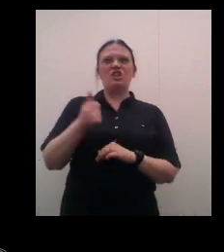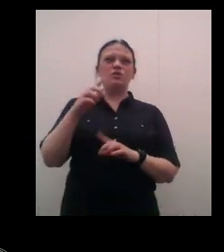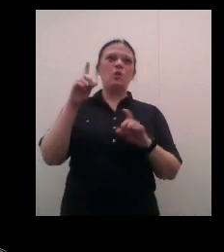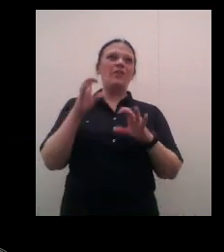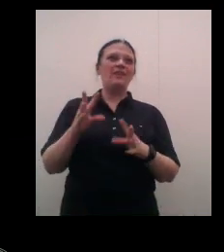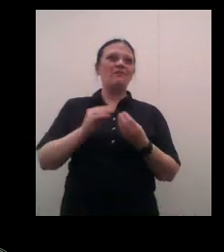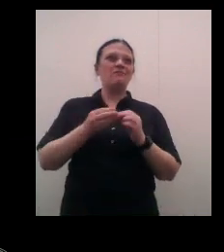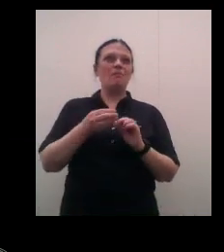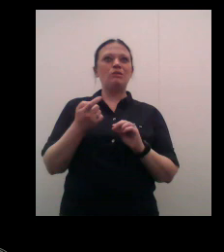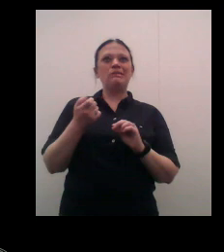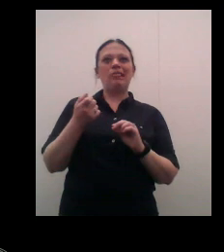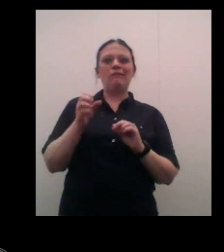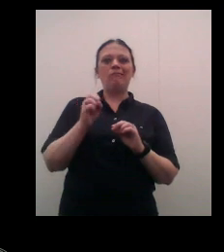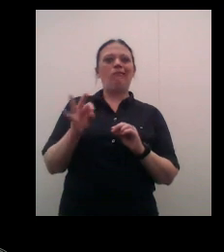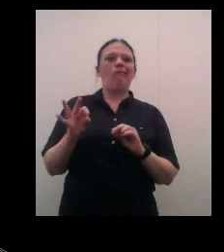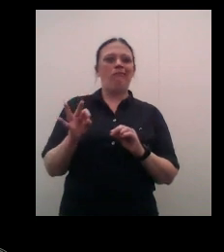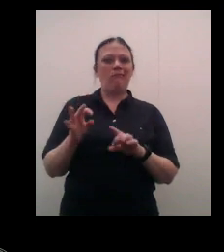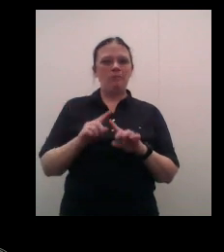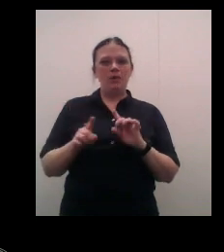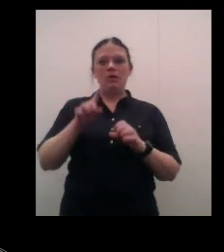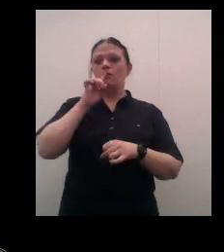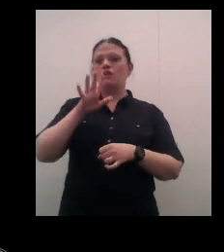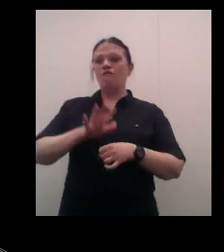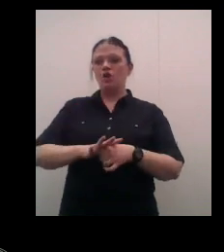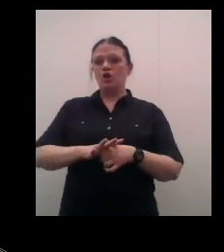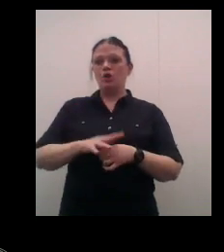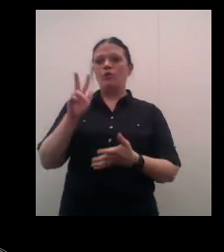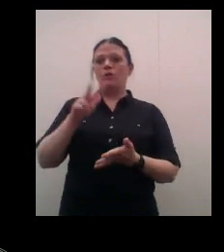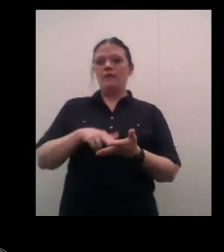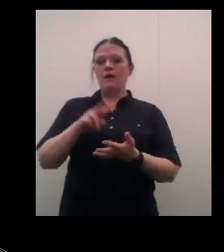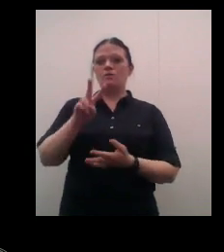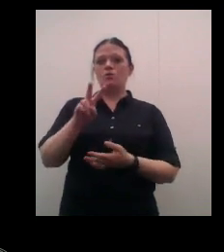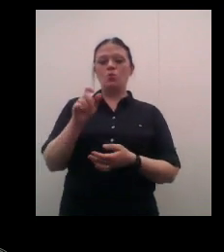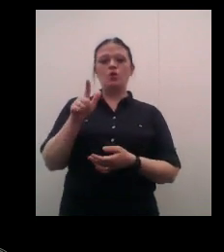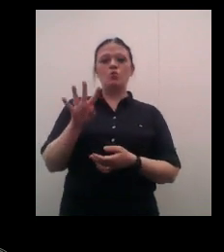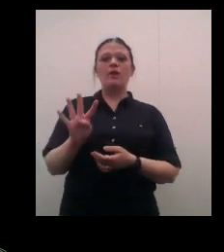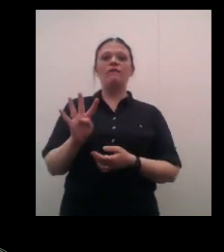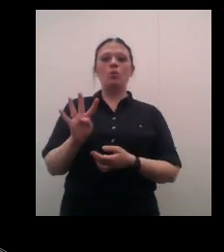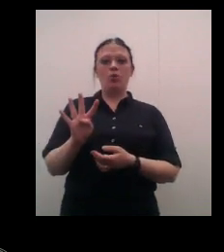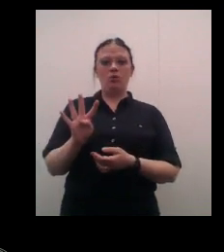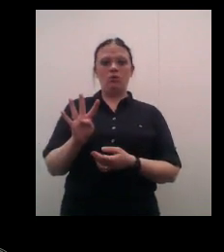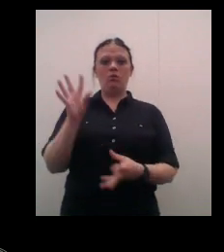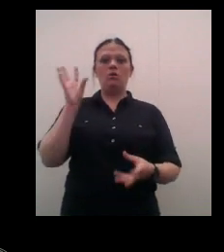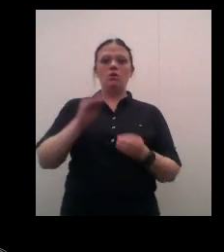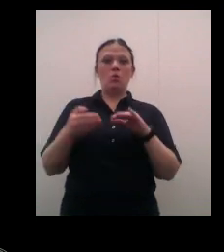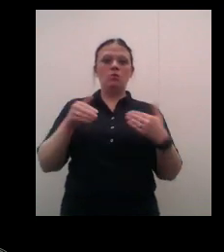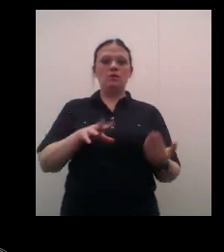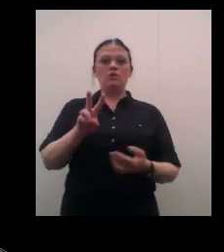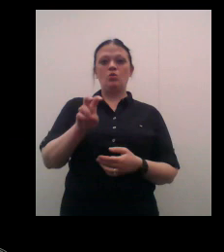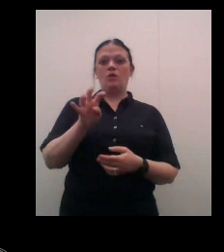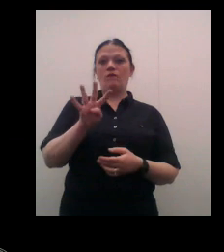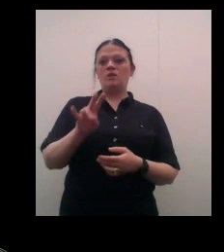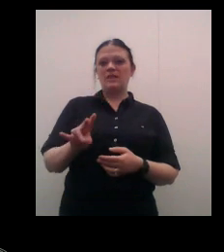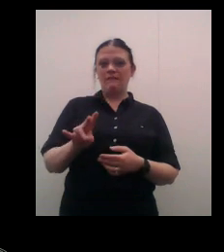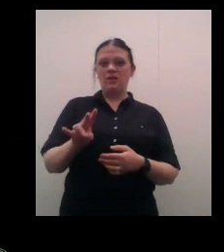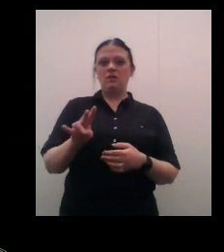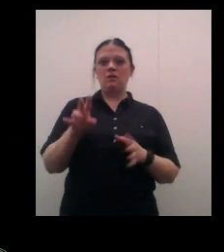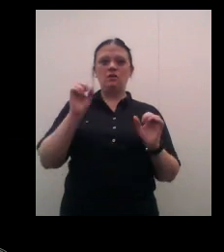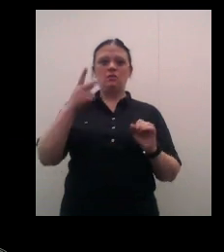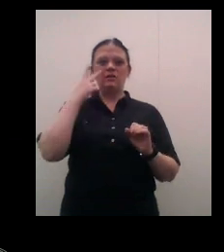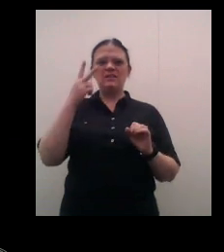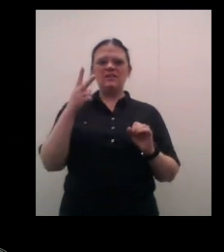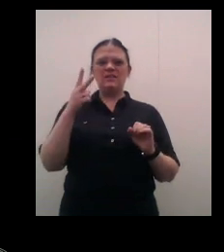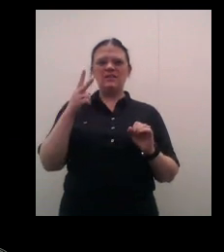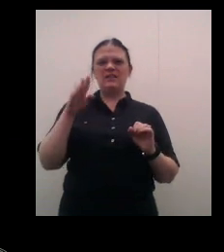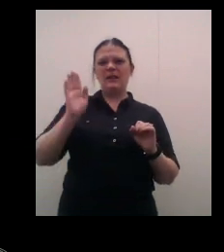but the confirmed cases, 3,224. The total deaths, 247. You can see the little chart